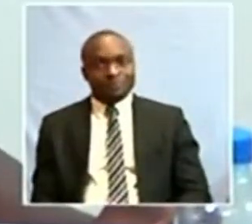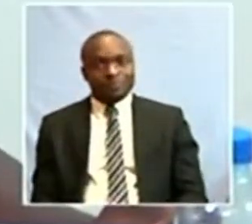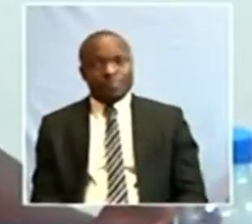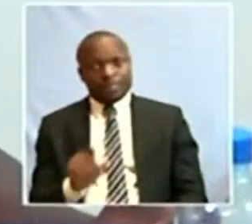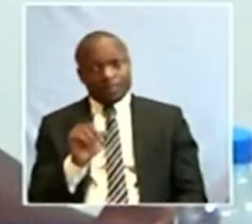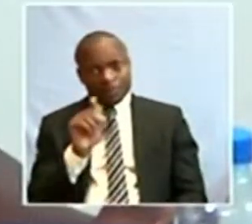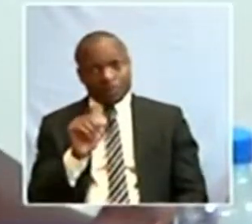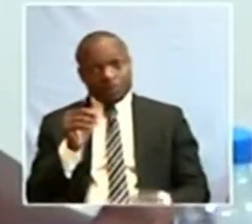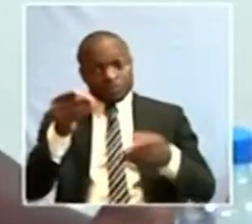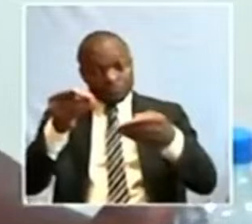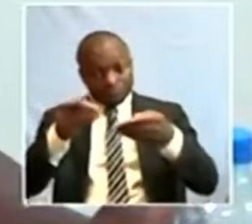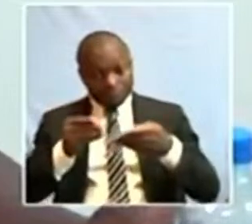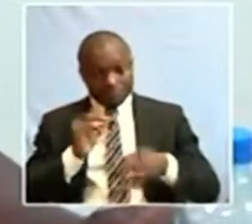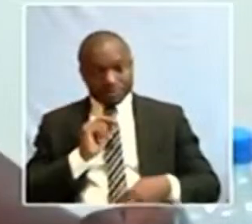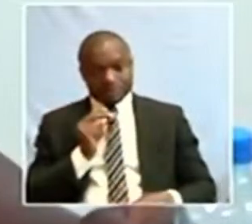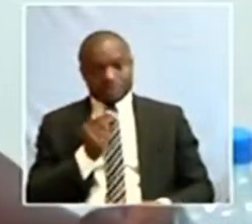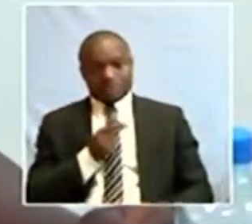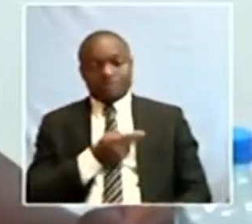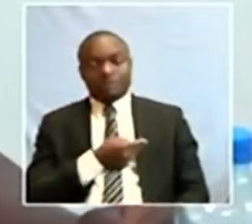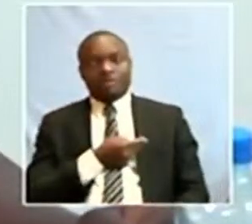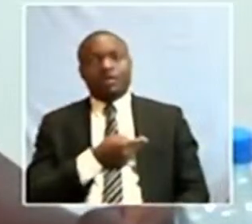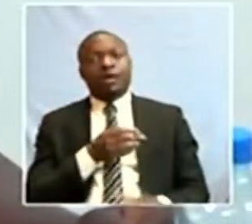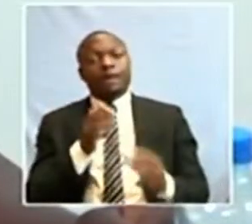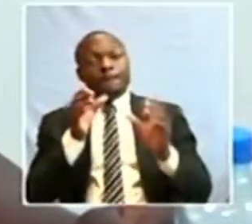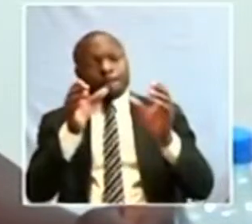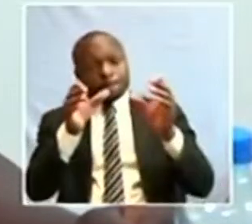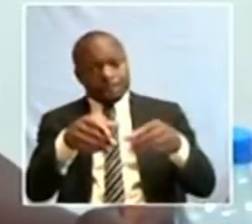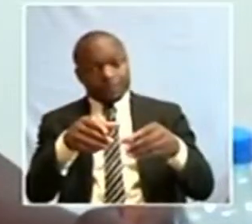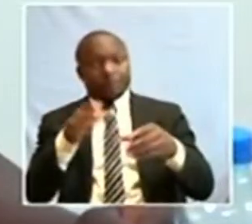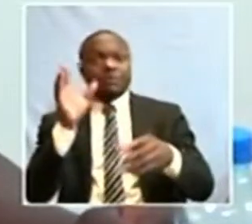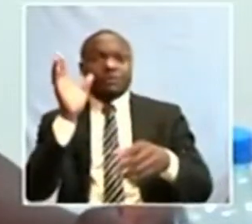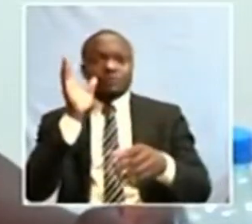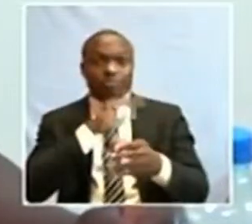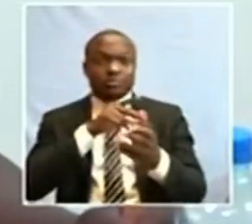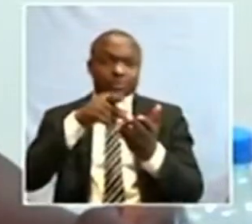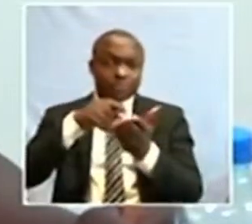You've given us also a schedule there that the council has so far paid